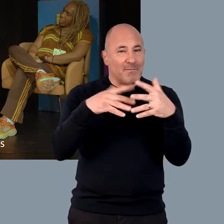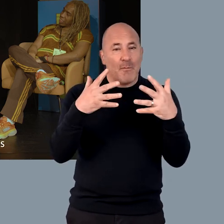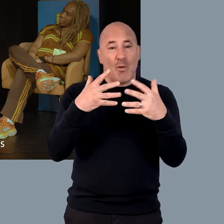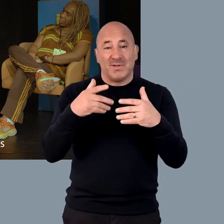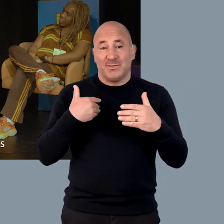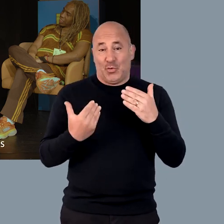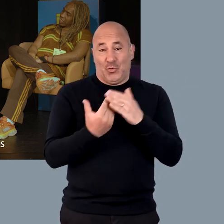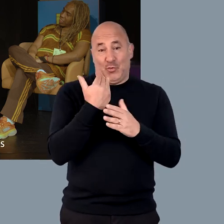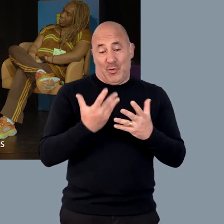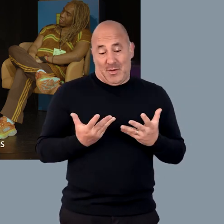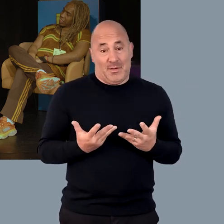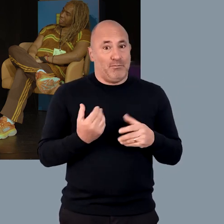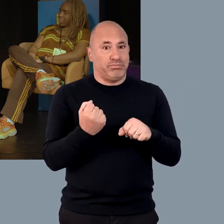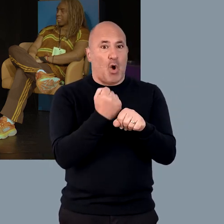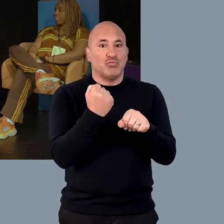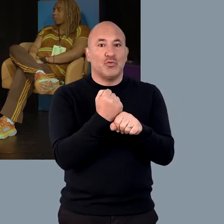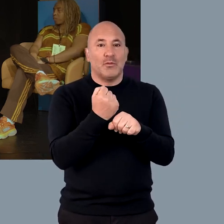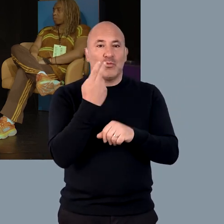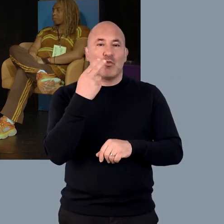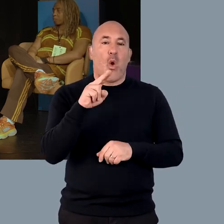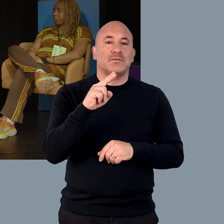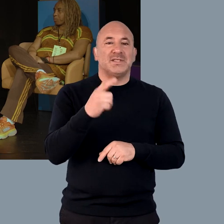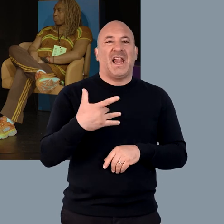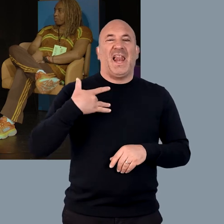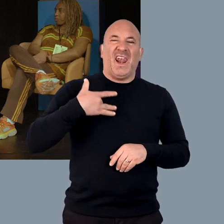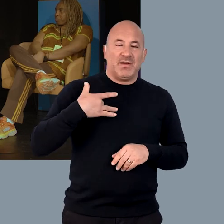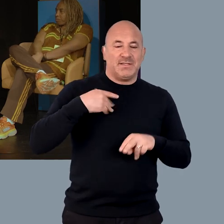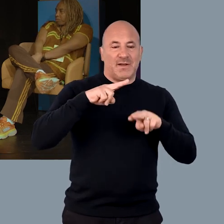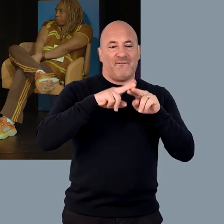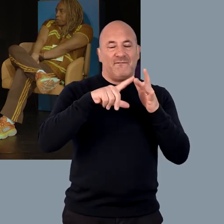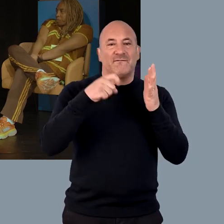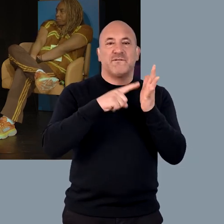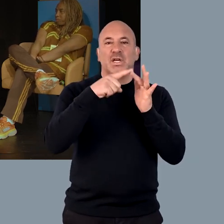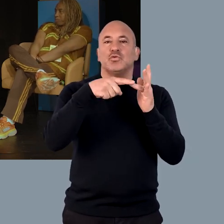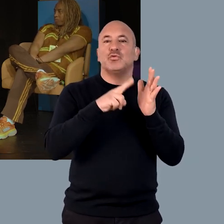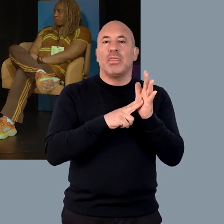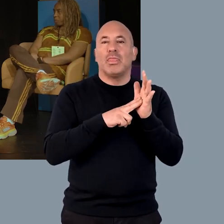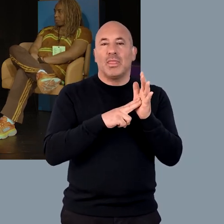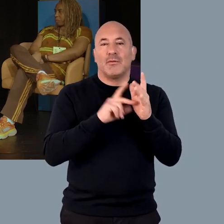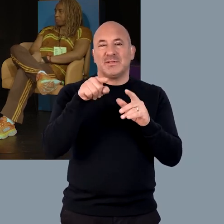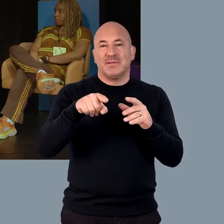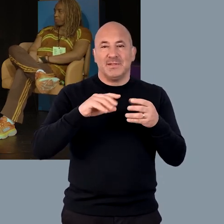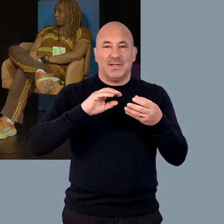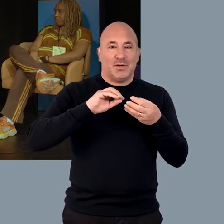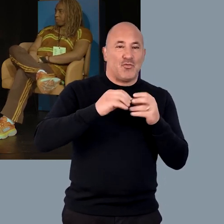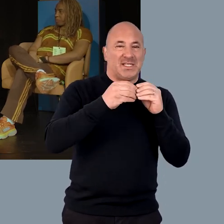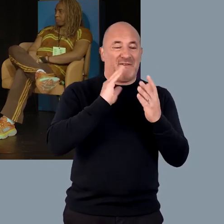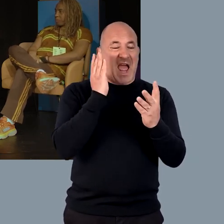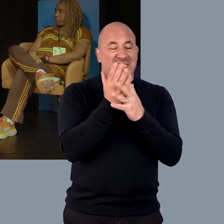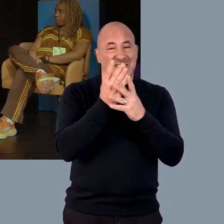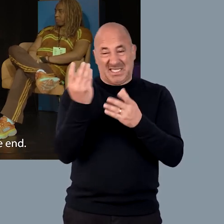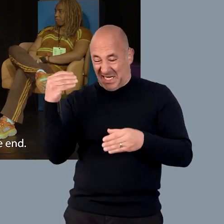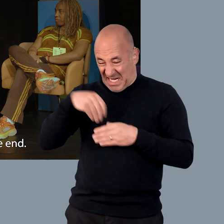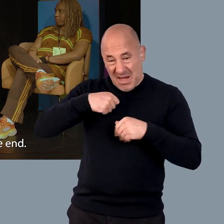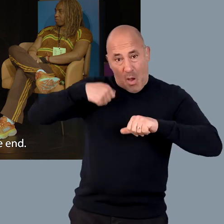And we're particularly working with this with our current new production, which is called Live to Fiction, and it's embedding creative